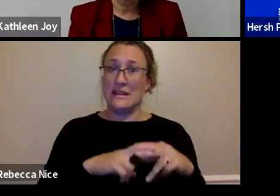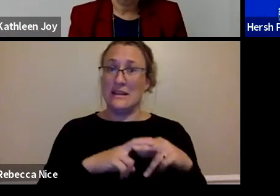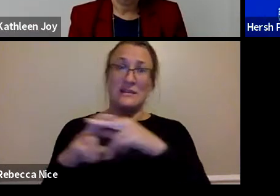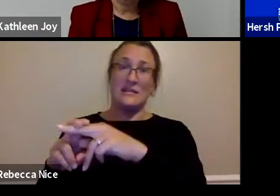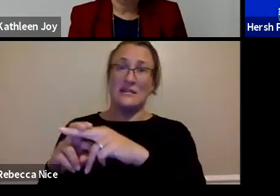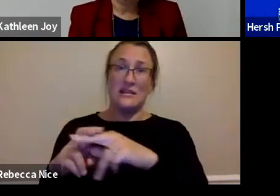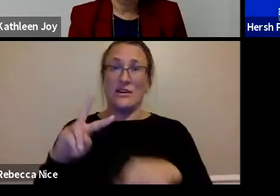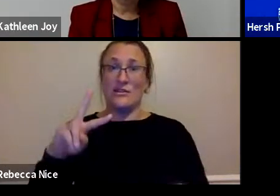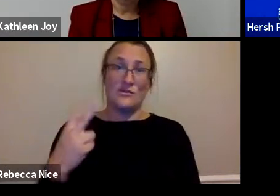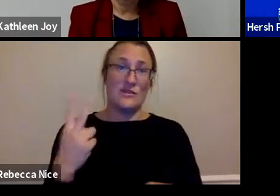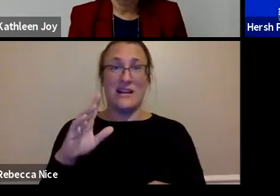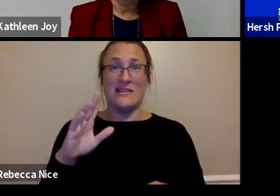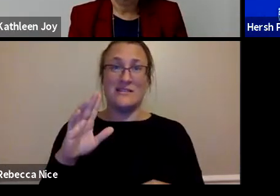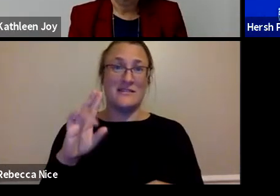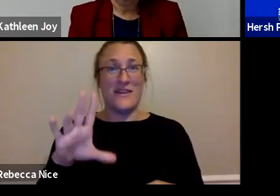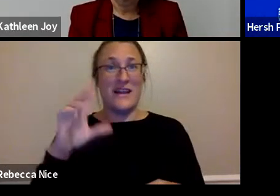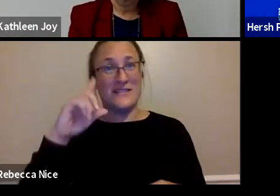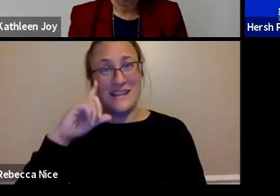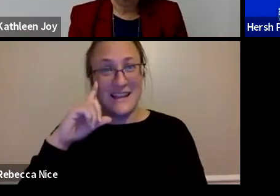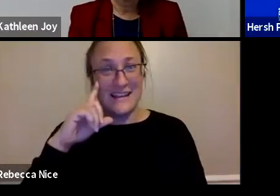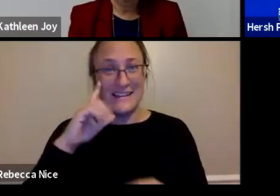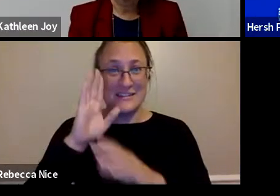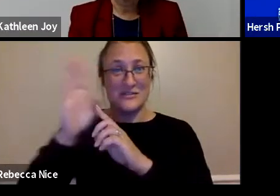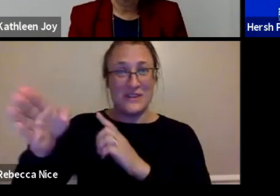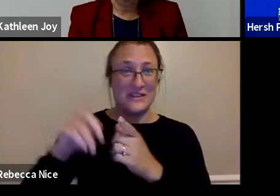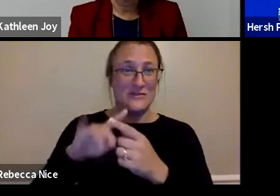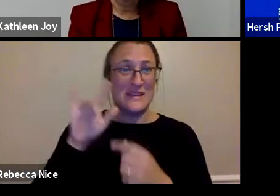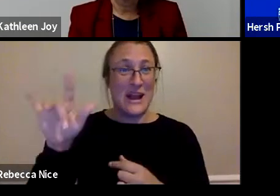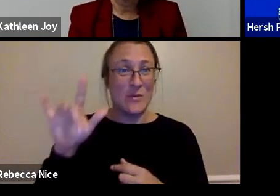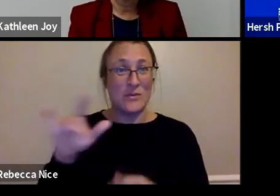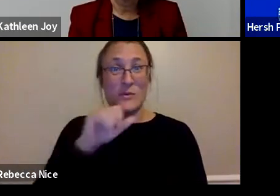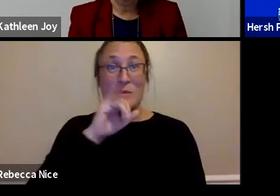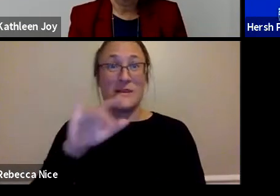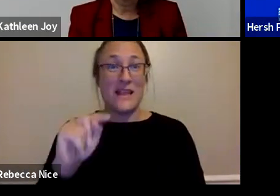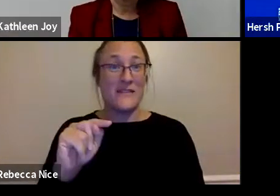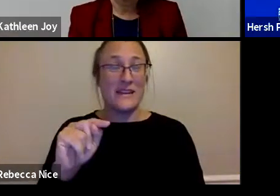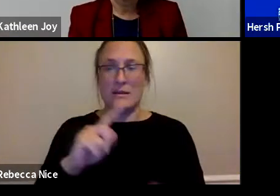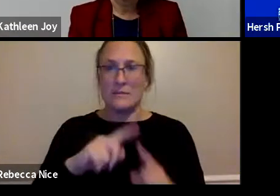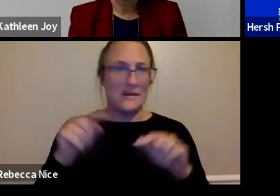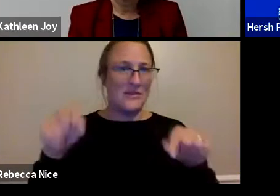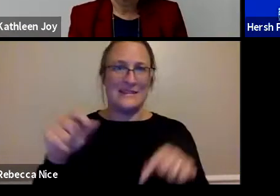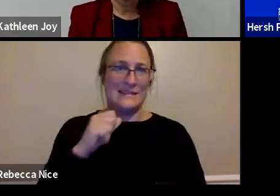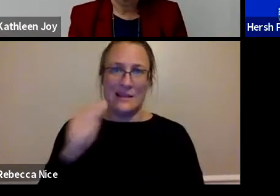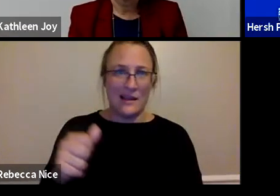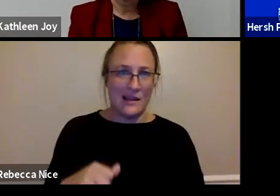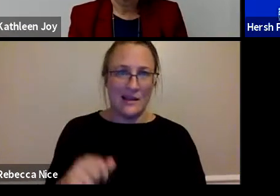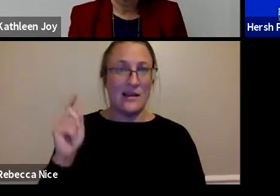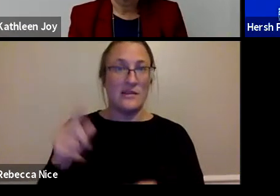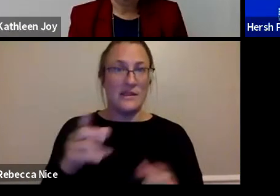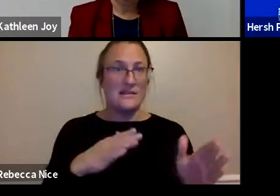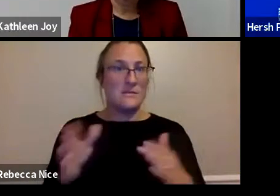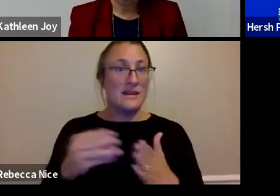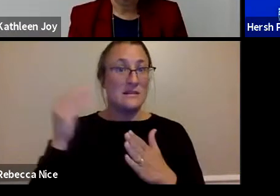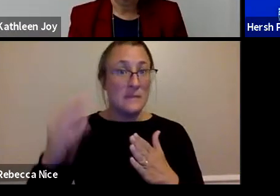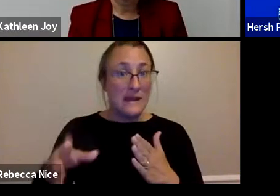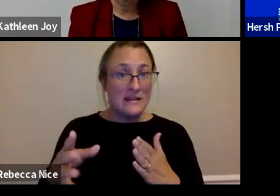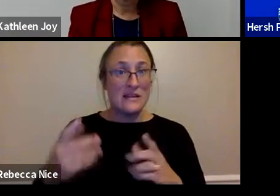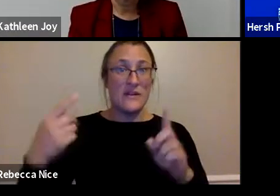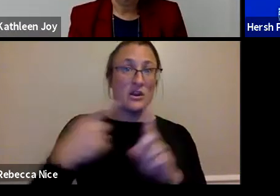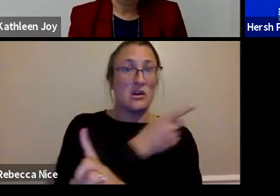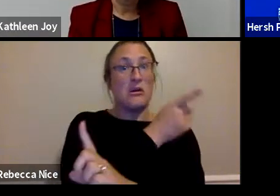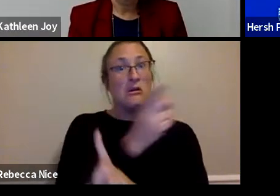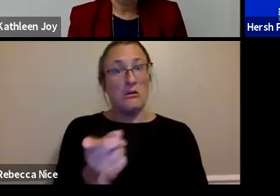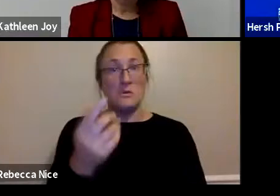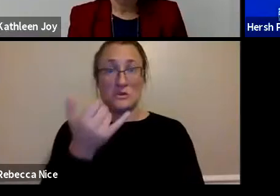for $2.75 directly to the airport. That's not this plan. This plan is expensive. It goes the wrong way. It's going